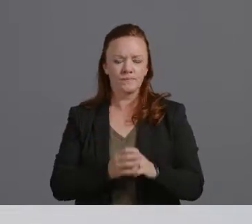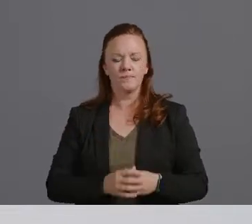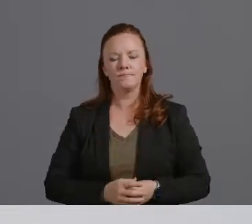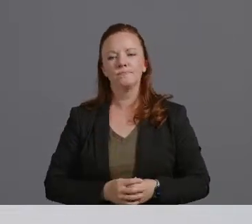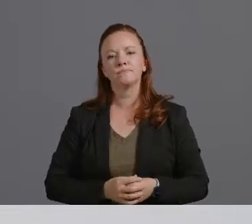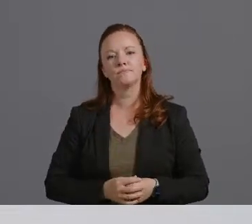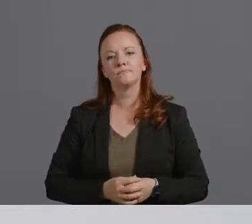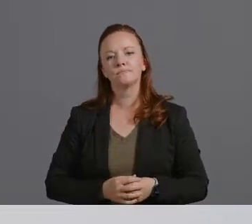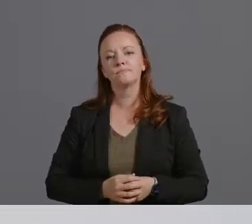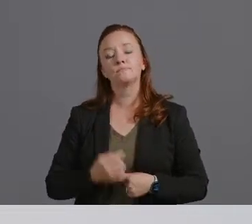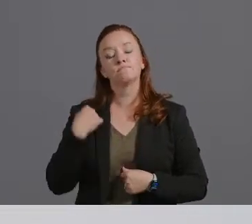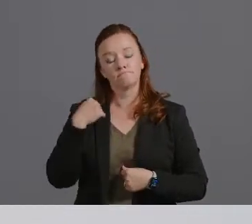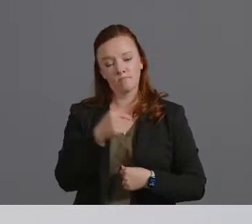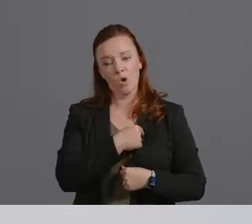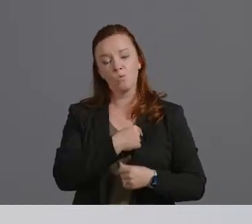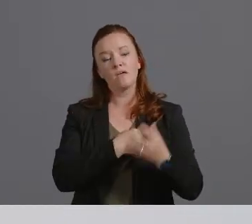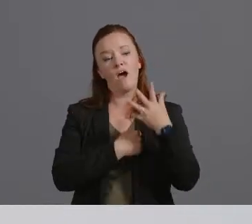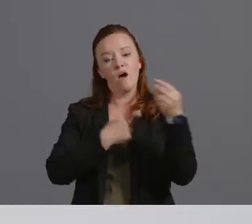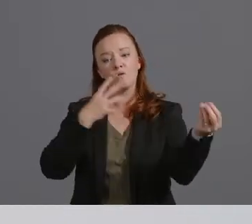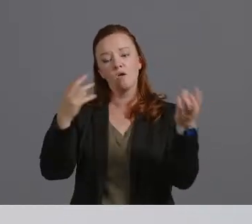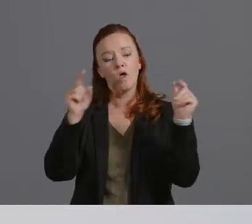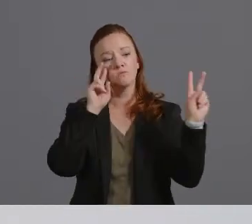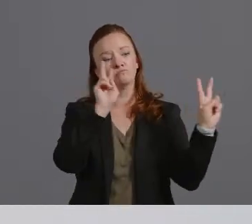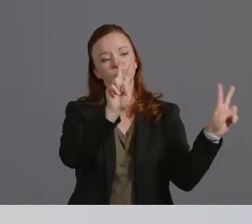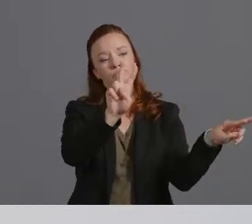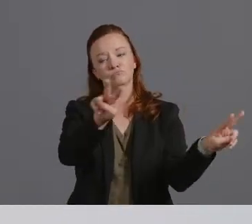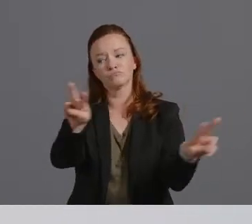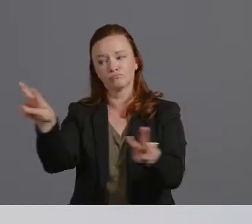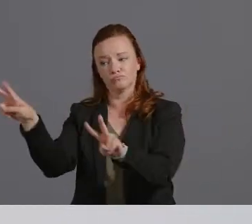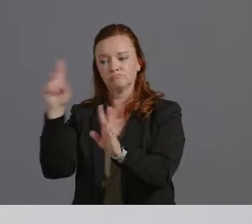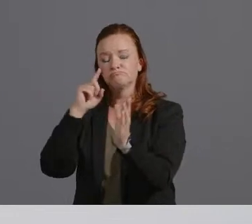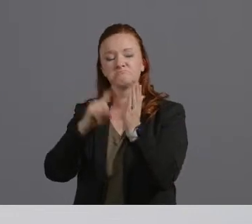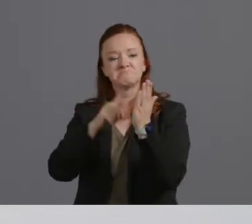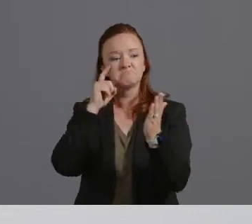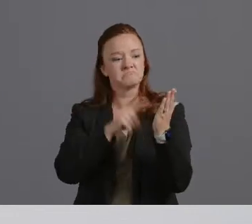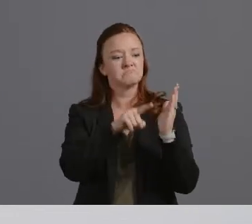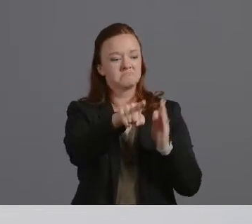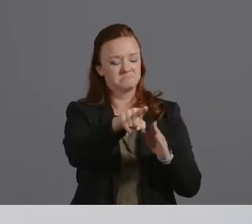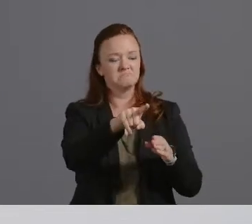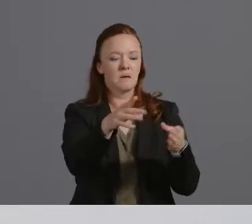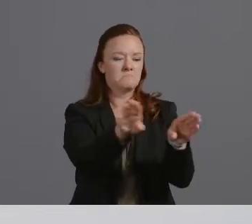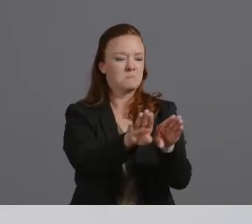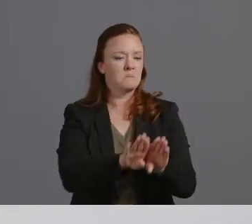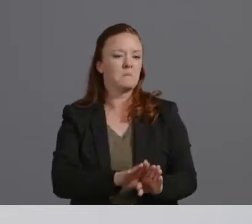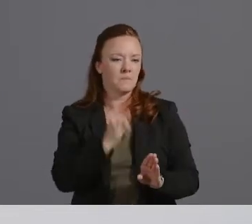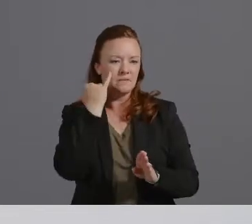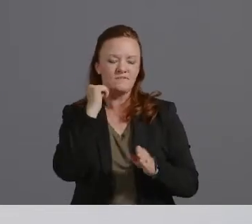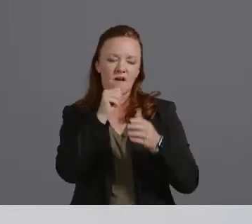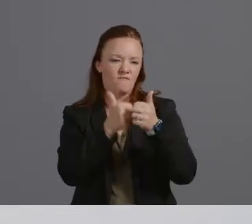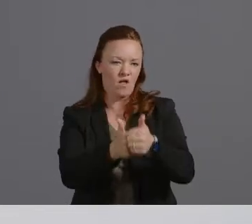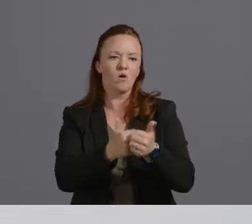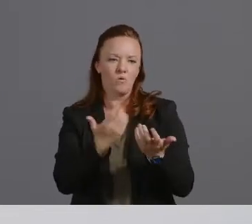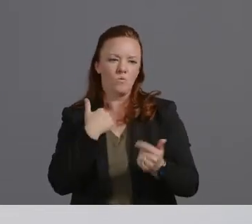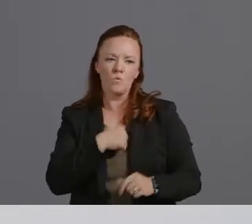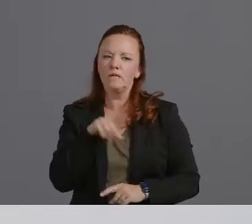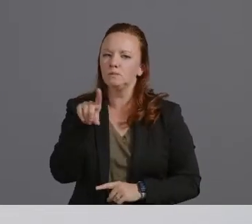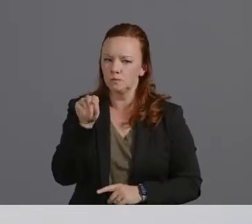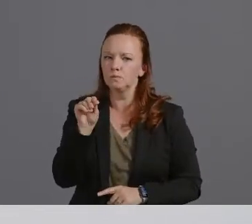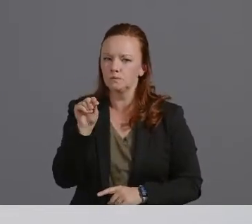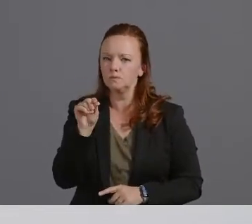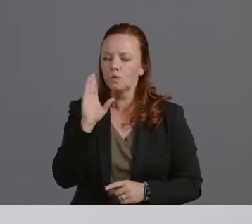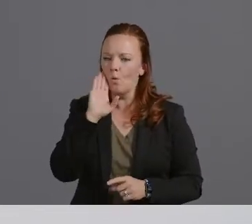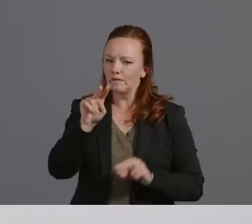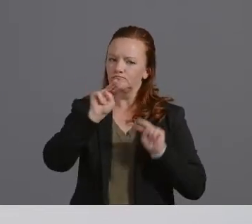out and do enforcement, and this will be something that we continue to monitor. And so we would recommend, if people